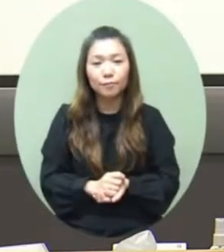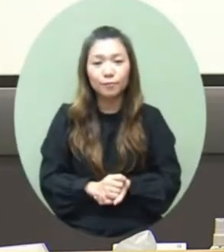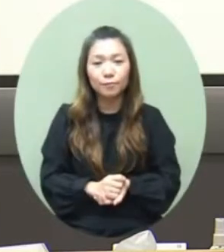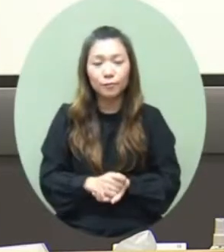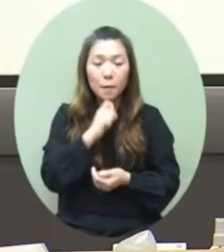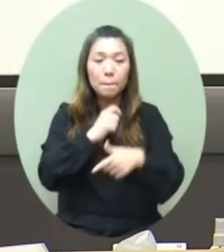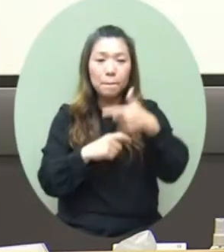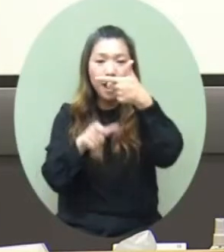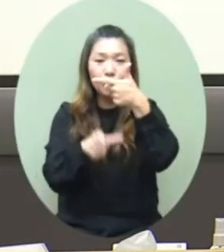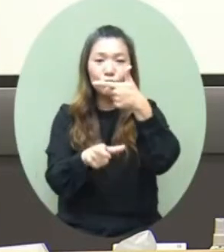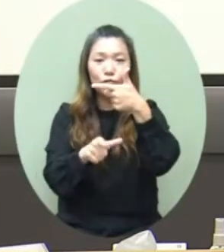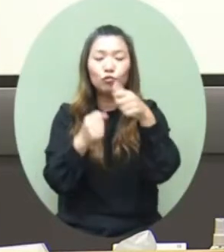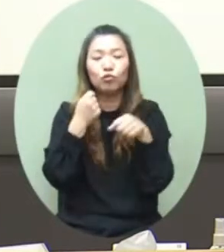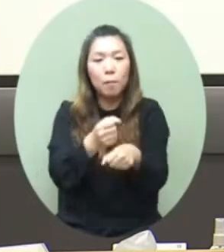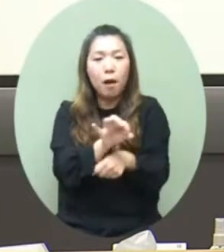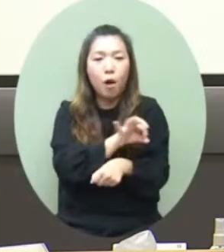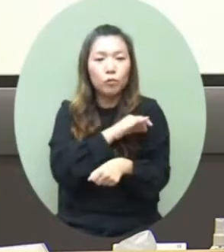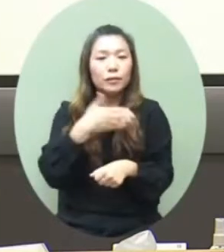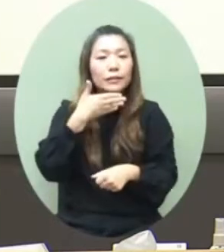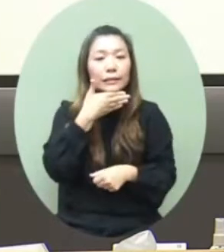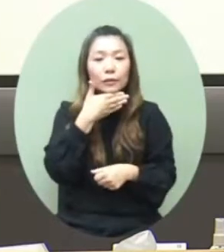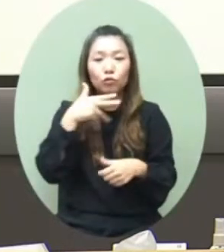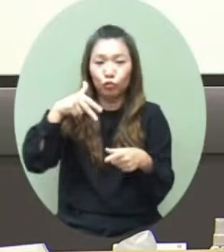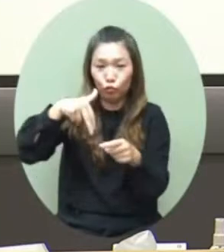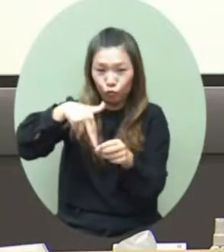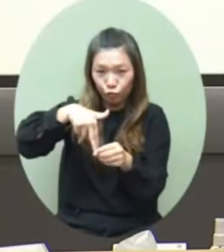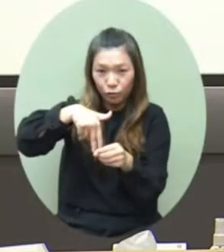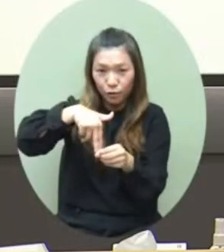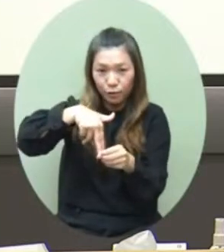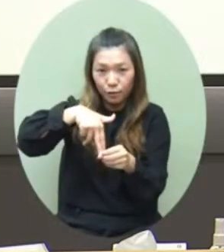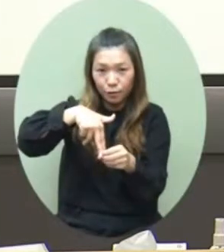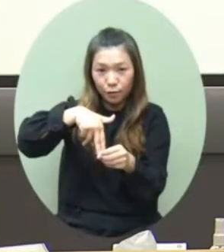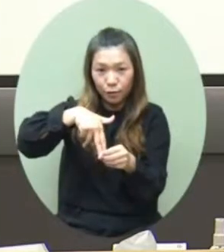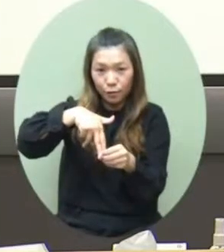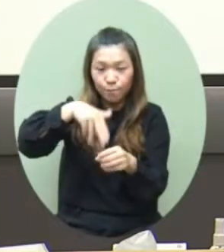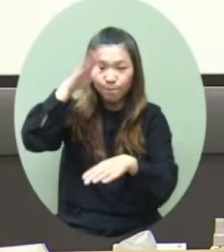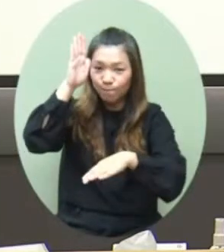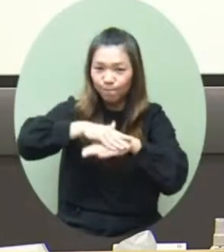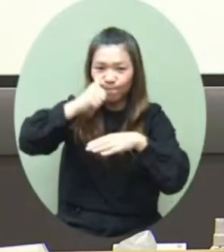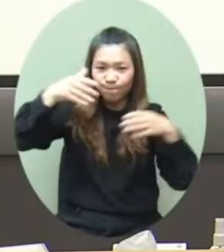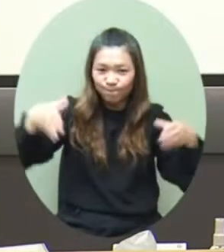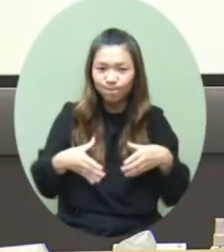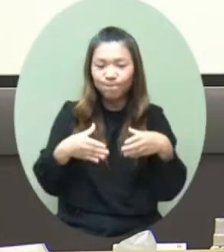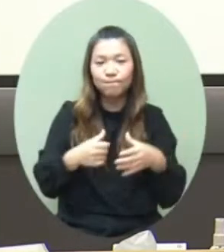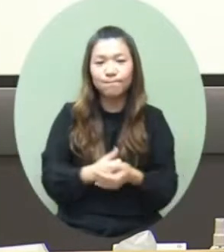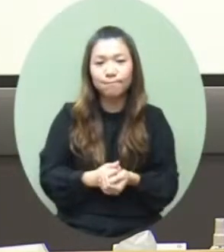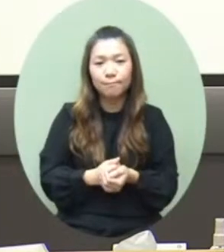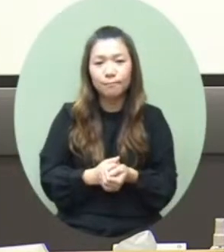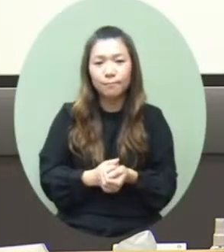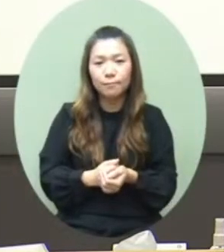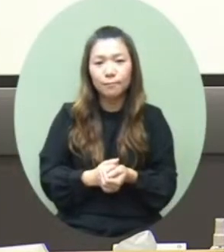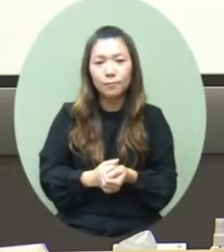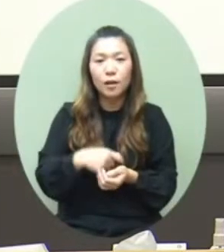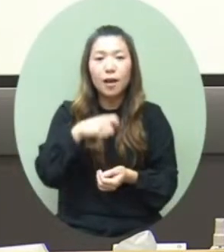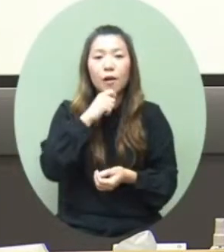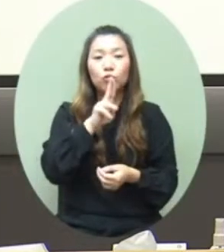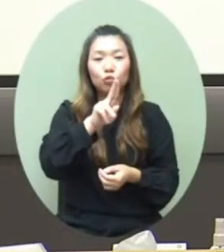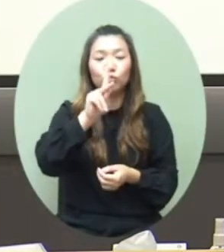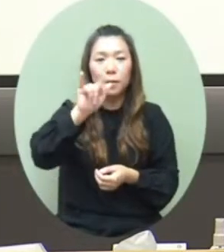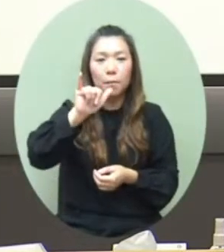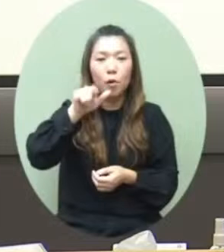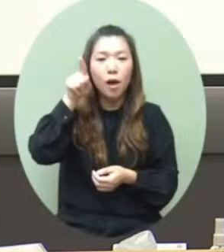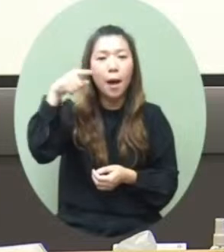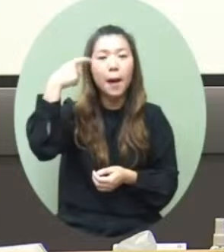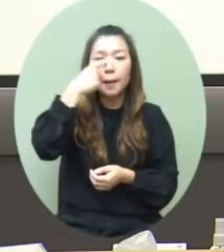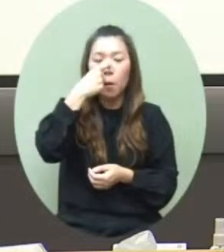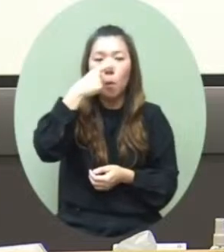Harbour. Now, some sports activities. In August, the Hong Kong Jockey Club will organize a Youth